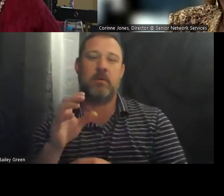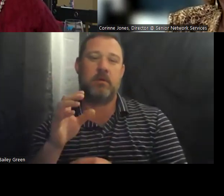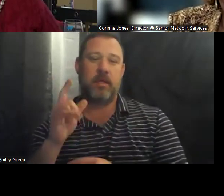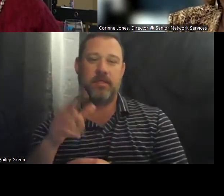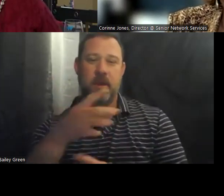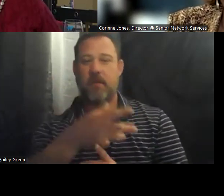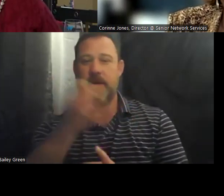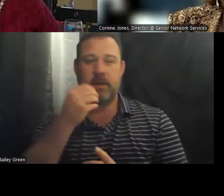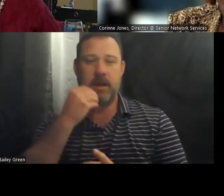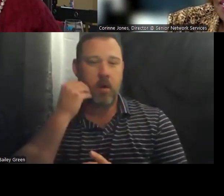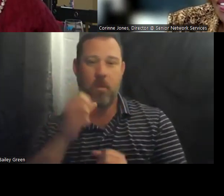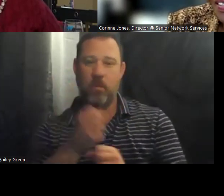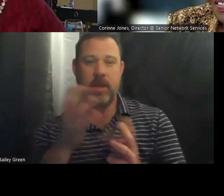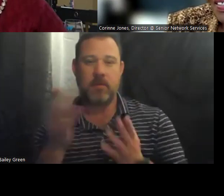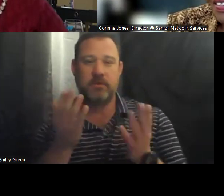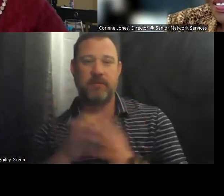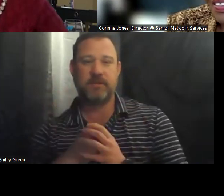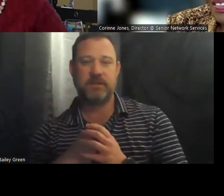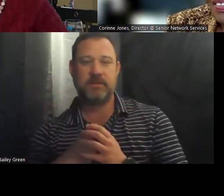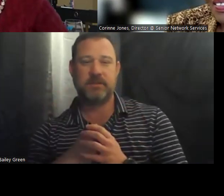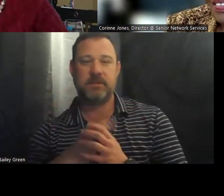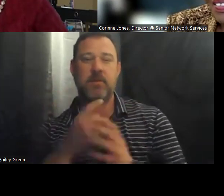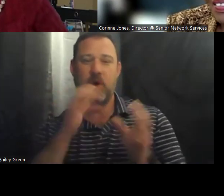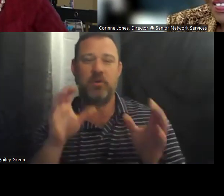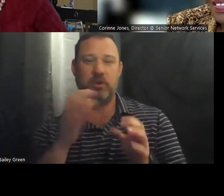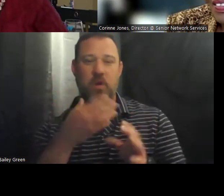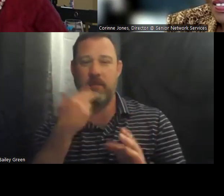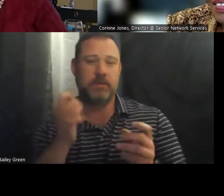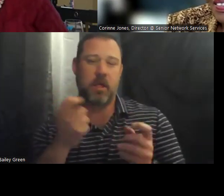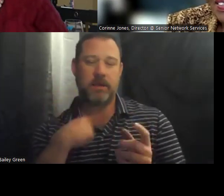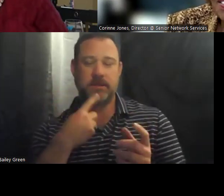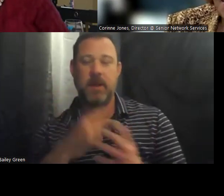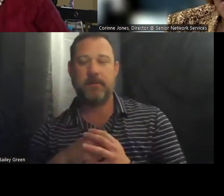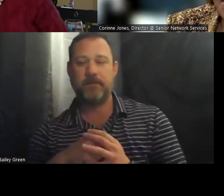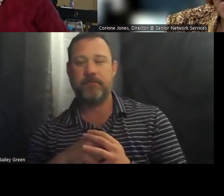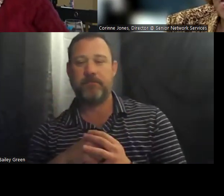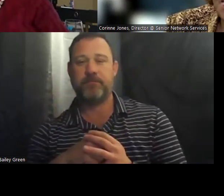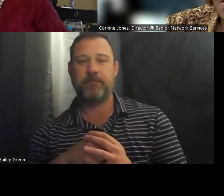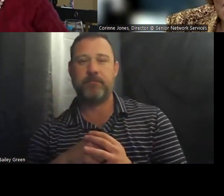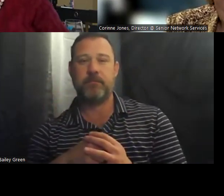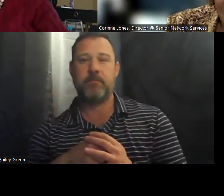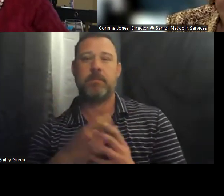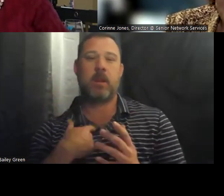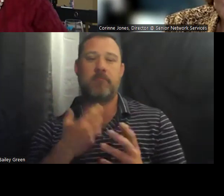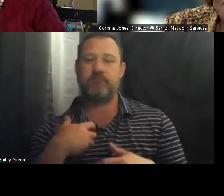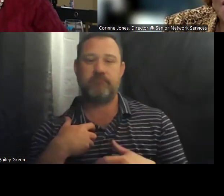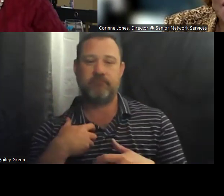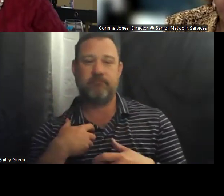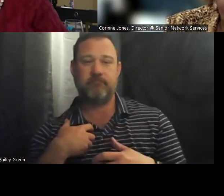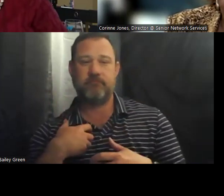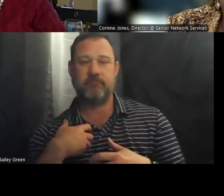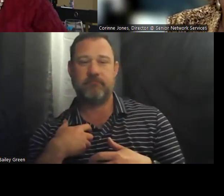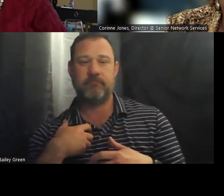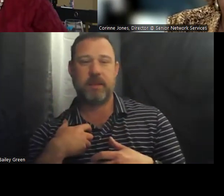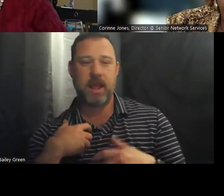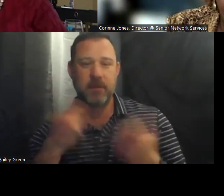take him home without any services. We're going to do our best. That's all I can say. I'm so angry. Anybody get